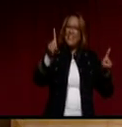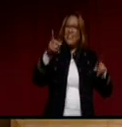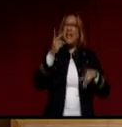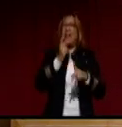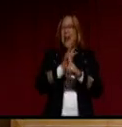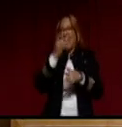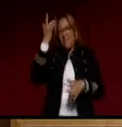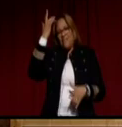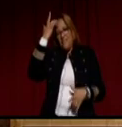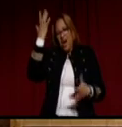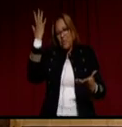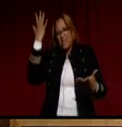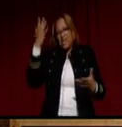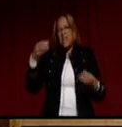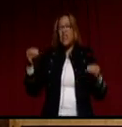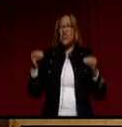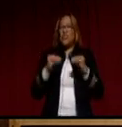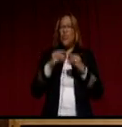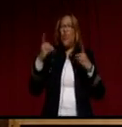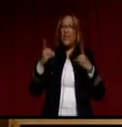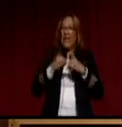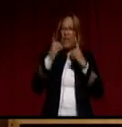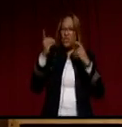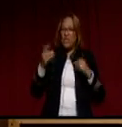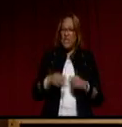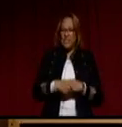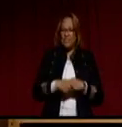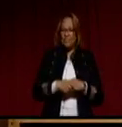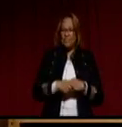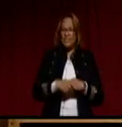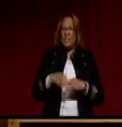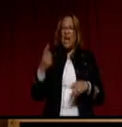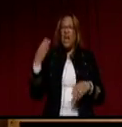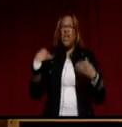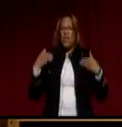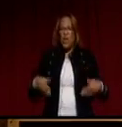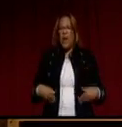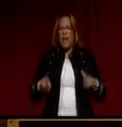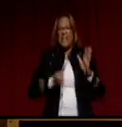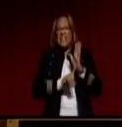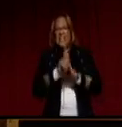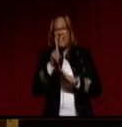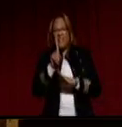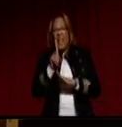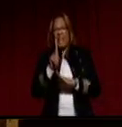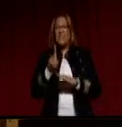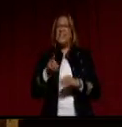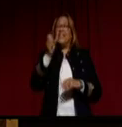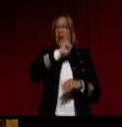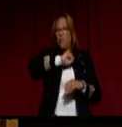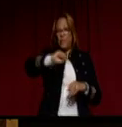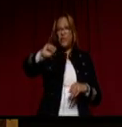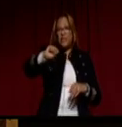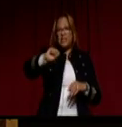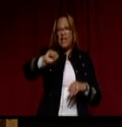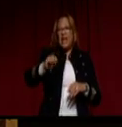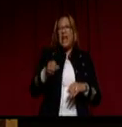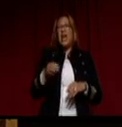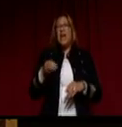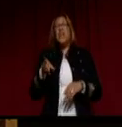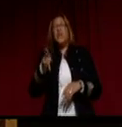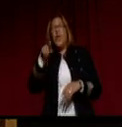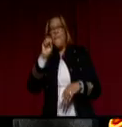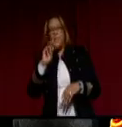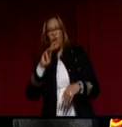virus that is more dangerous. So as our body's developing the immunity, the antibodies that we have, the proteins in